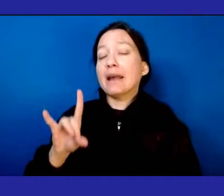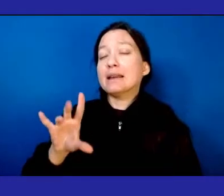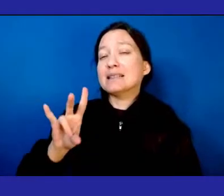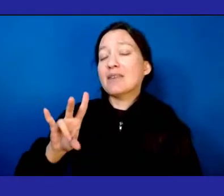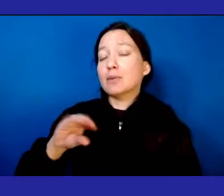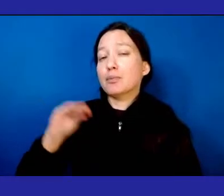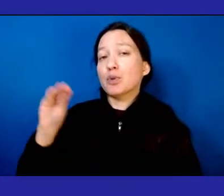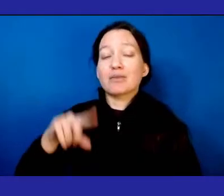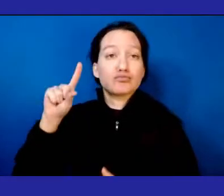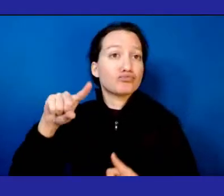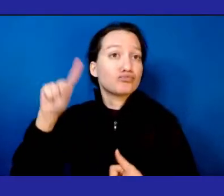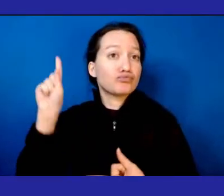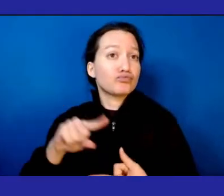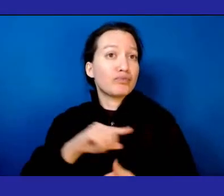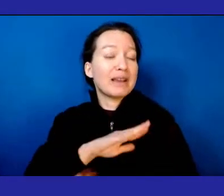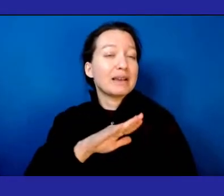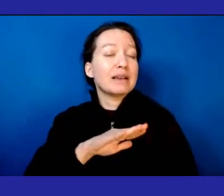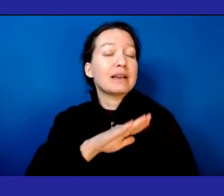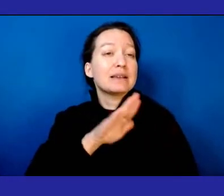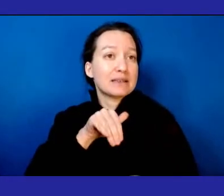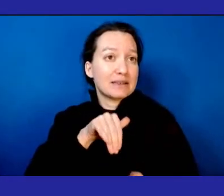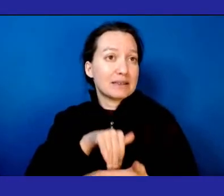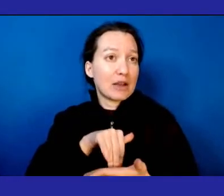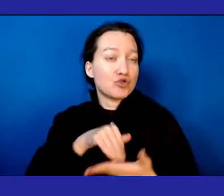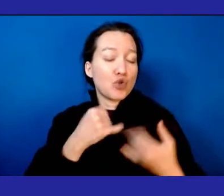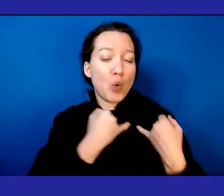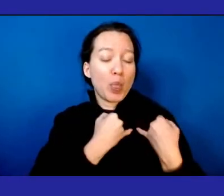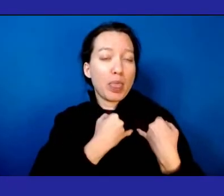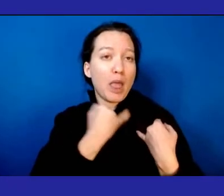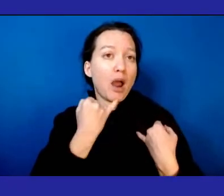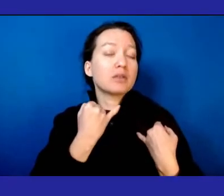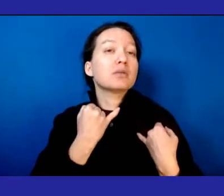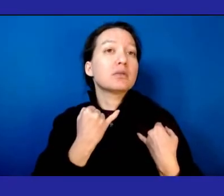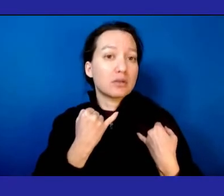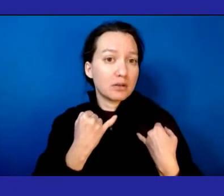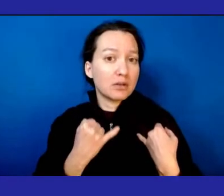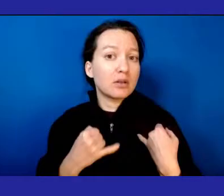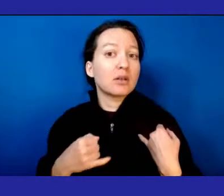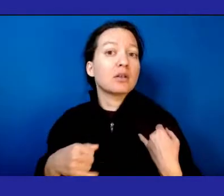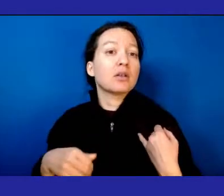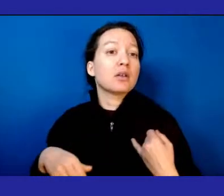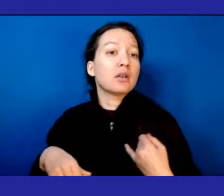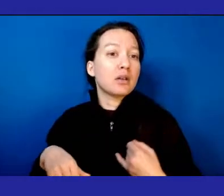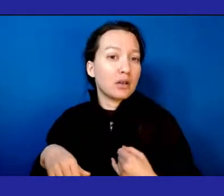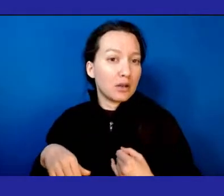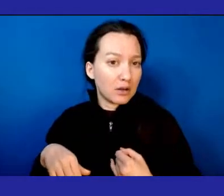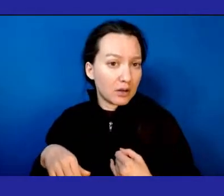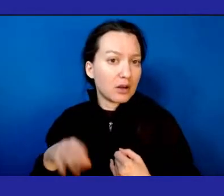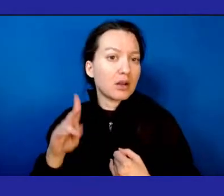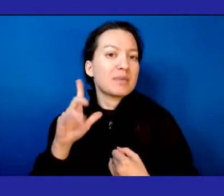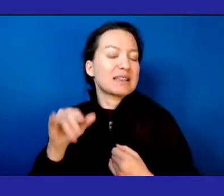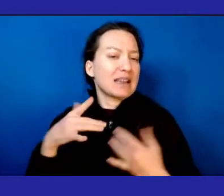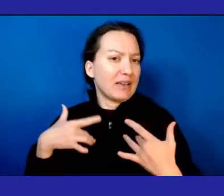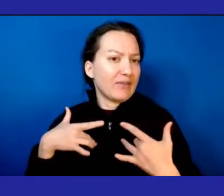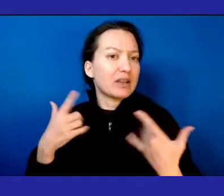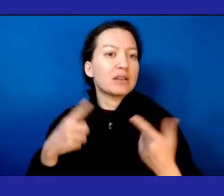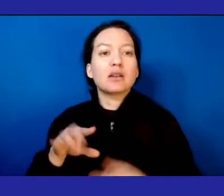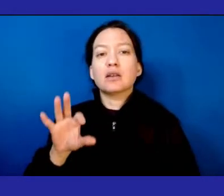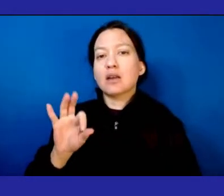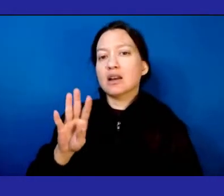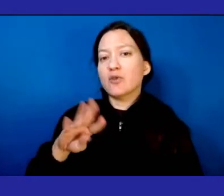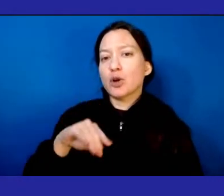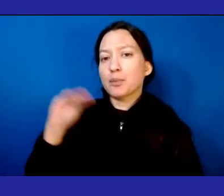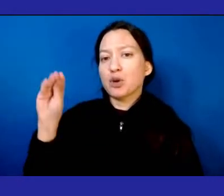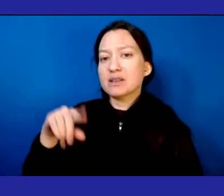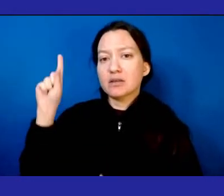reduction in central line, the CLABSI events, and 94% reduction in